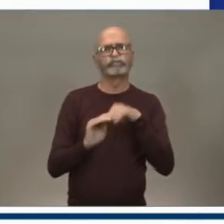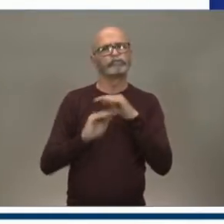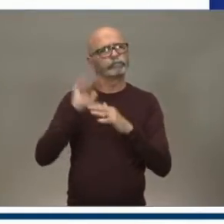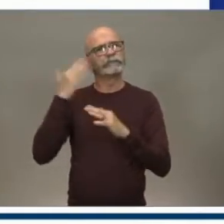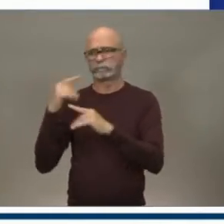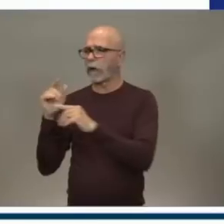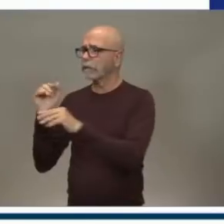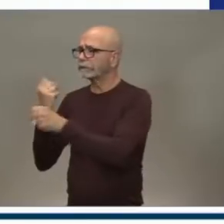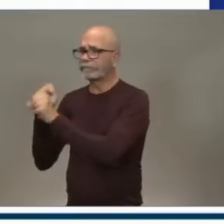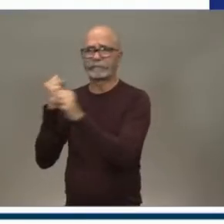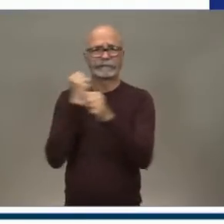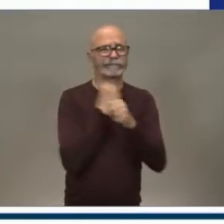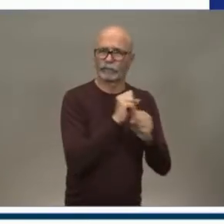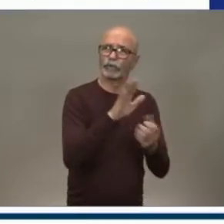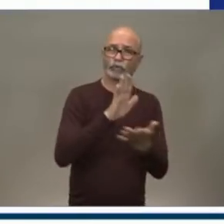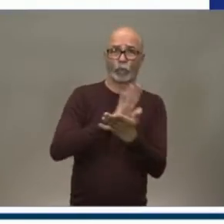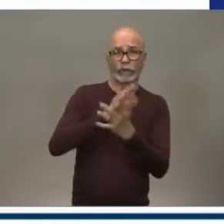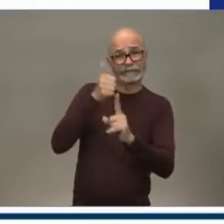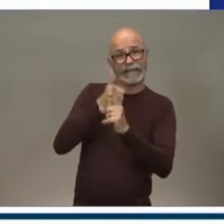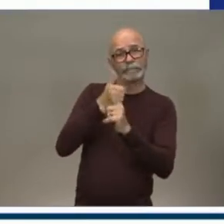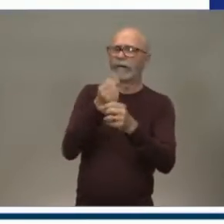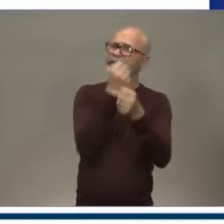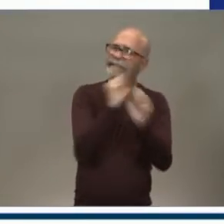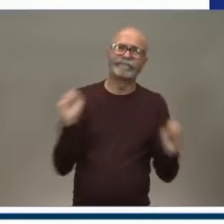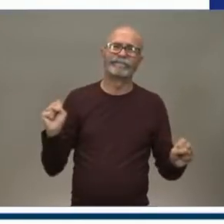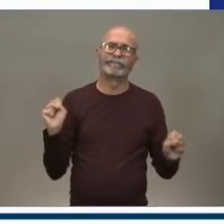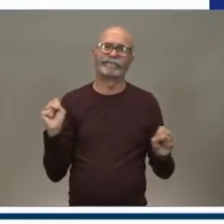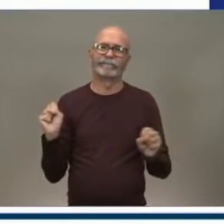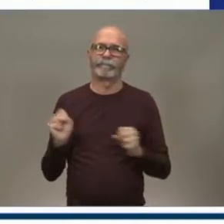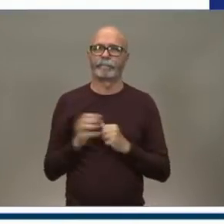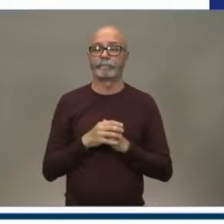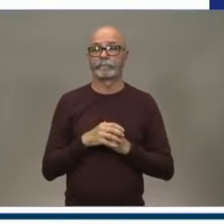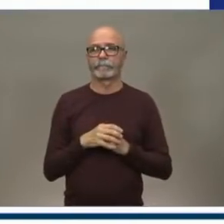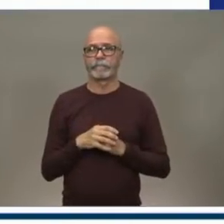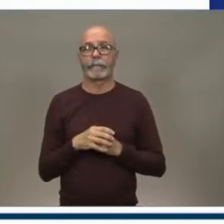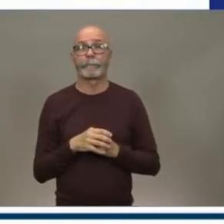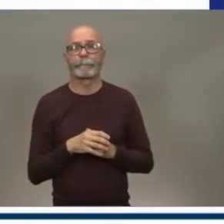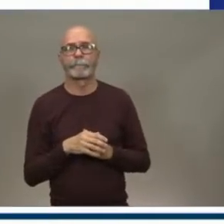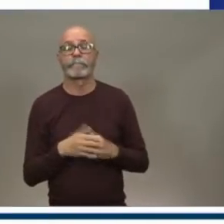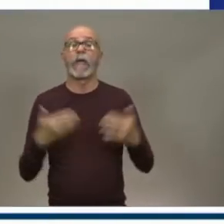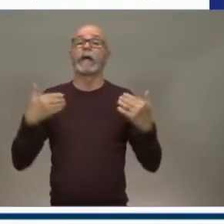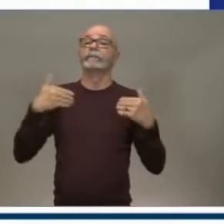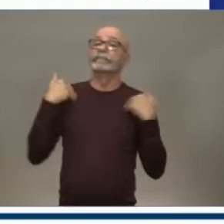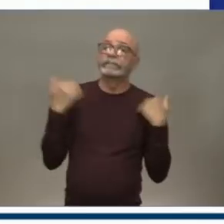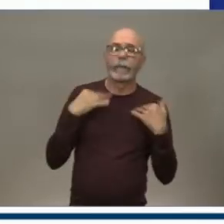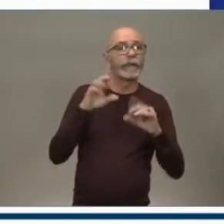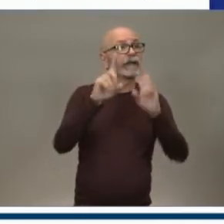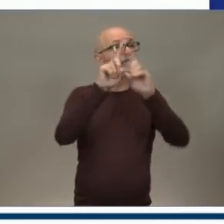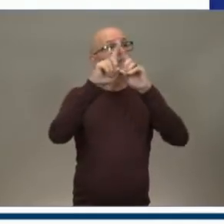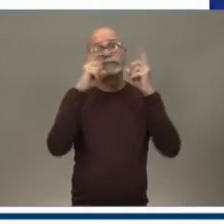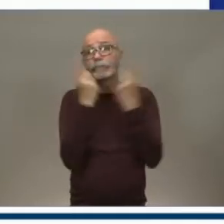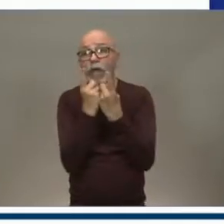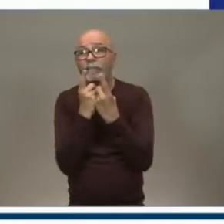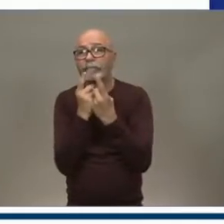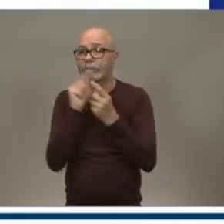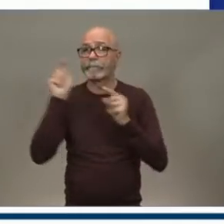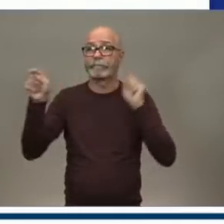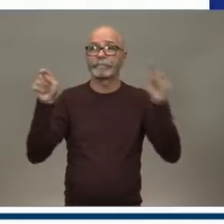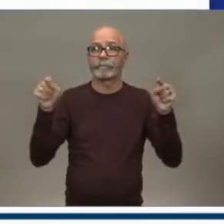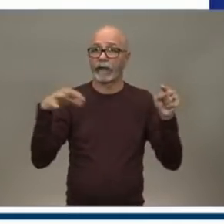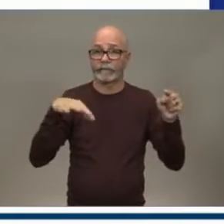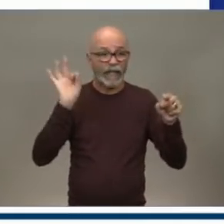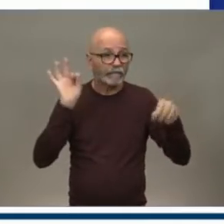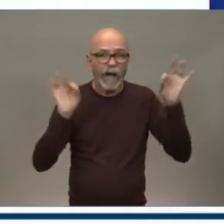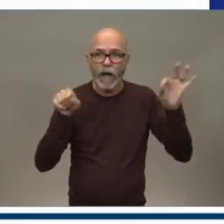And to the minister and the department, immediately upon finding out that there was a case,